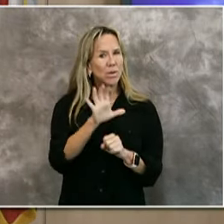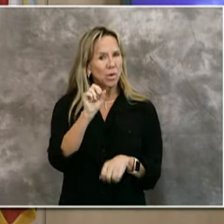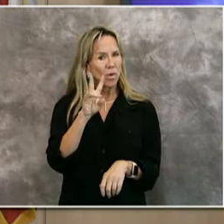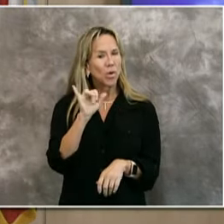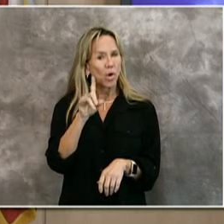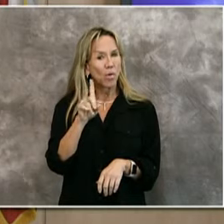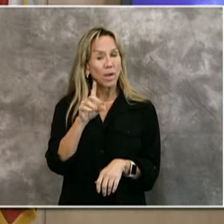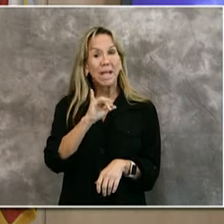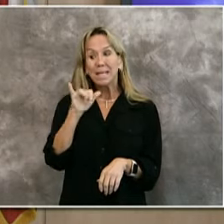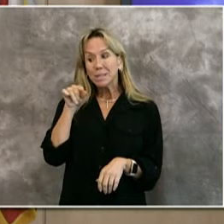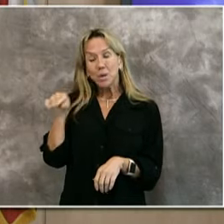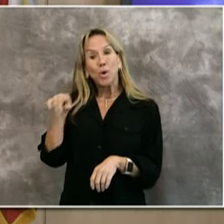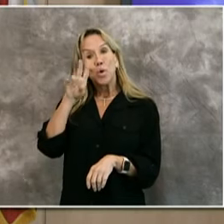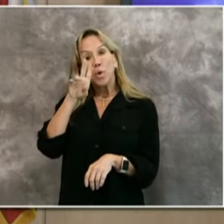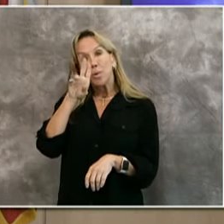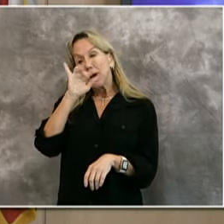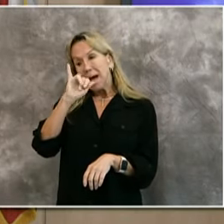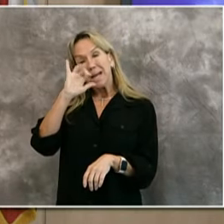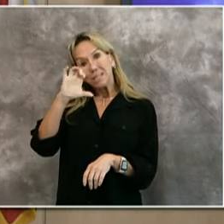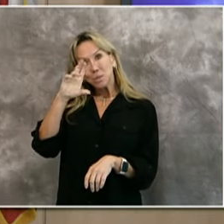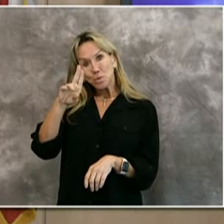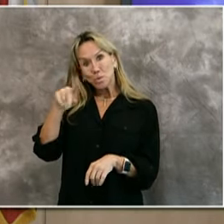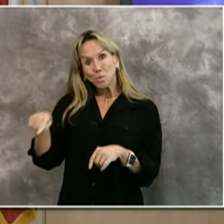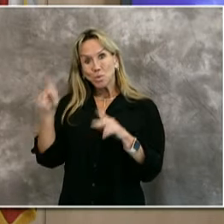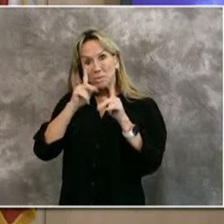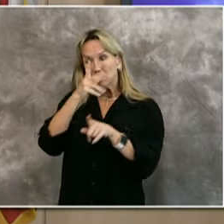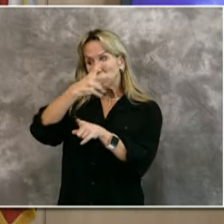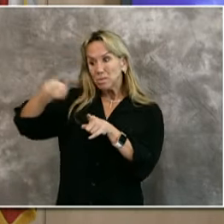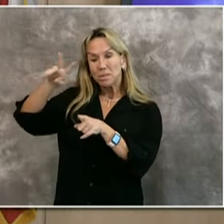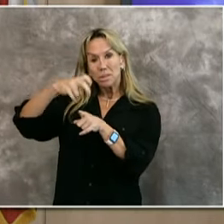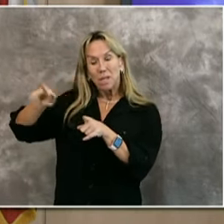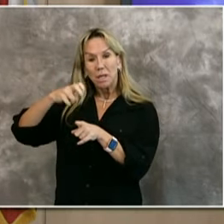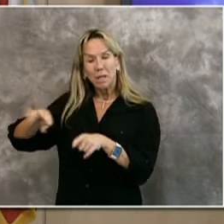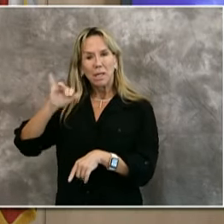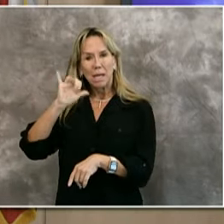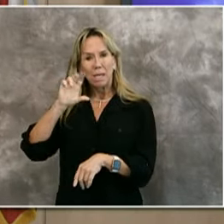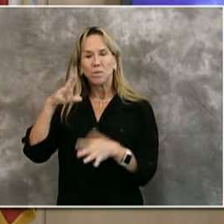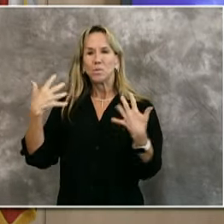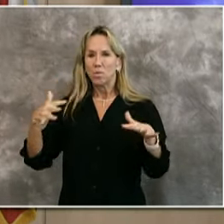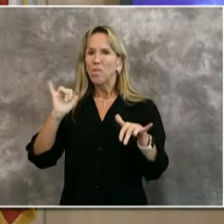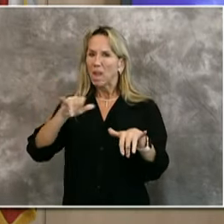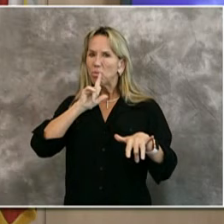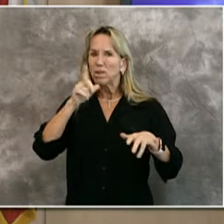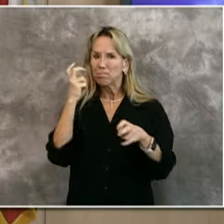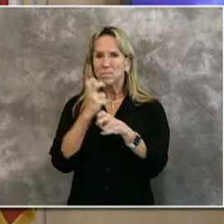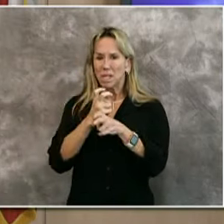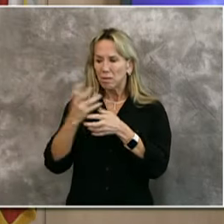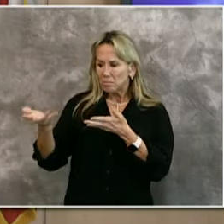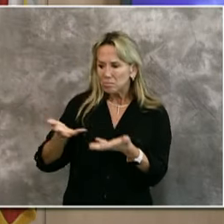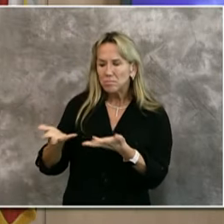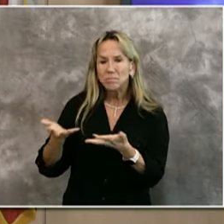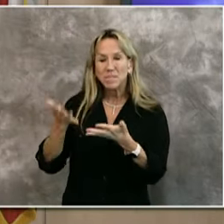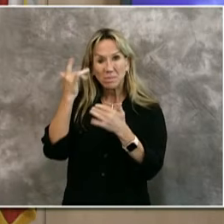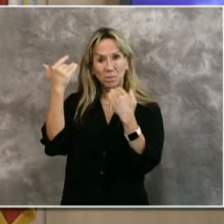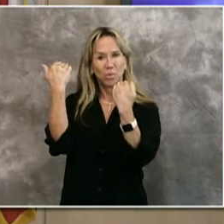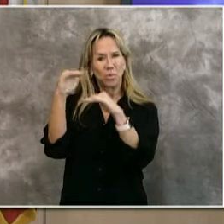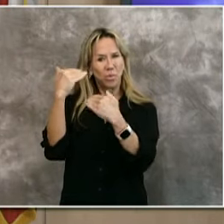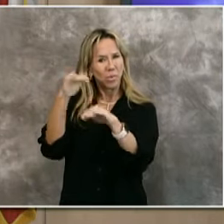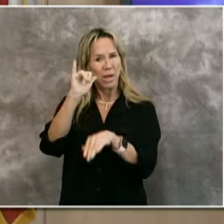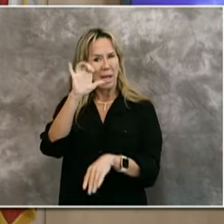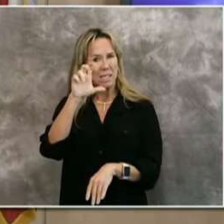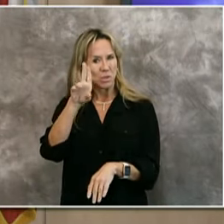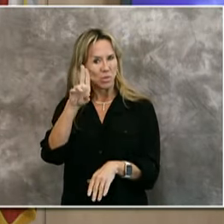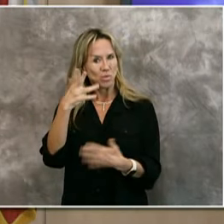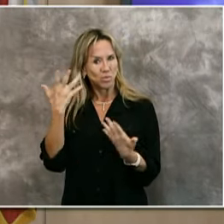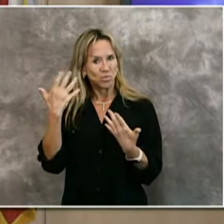of ICU utilization, which creates particularly tough challenges in that we have a limited